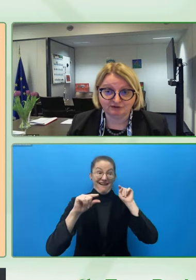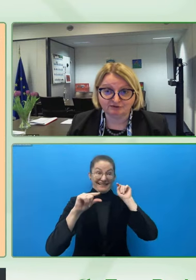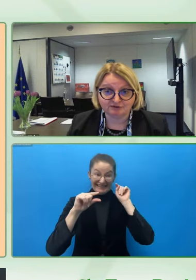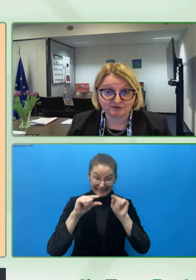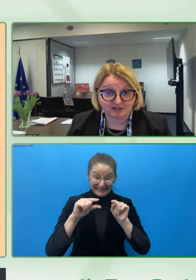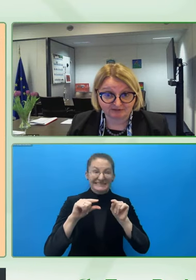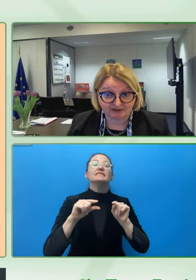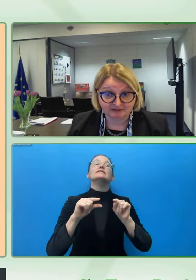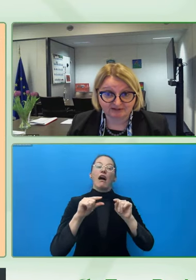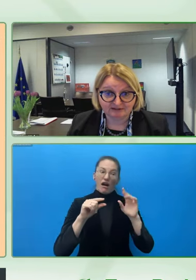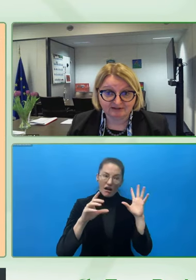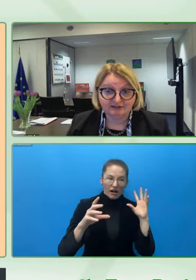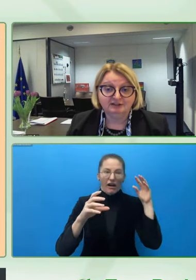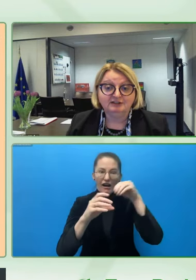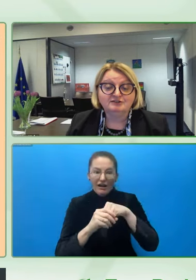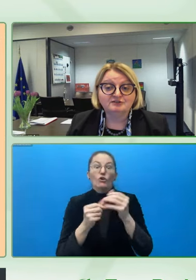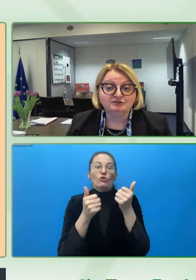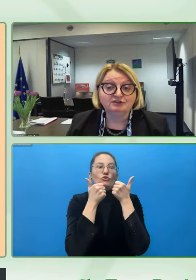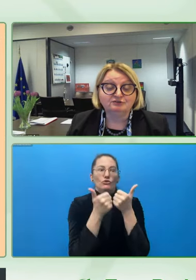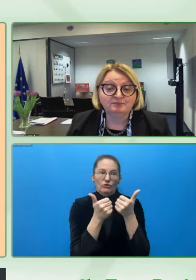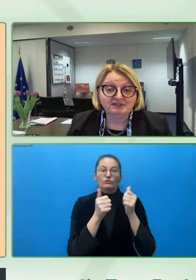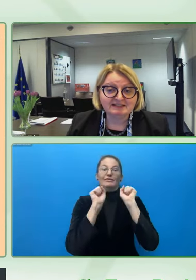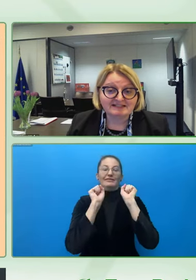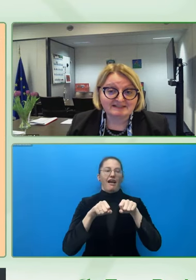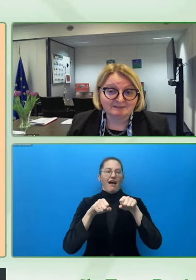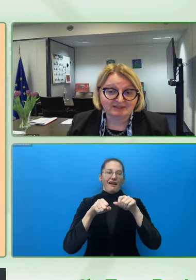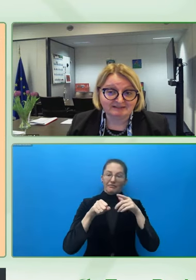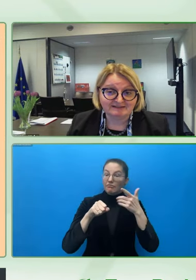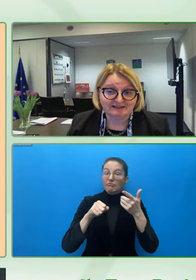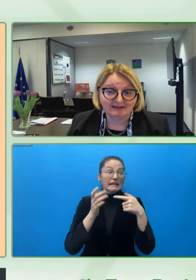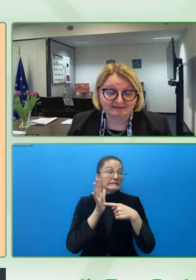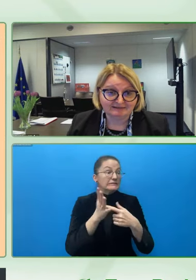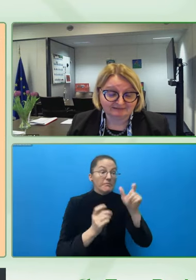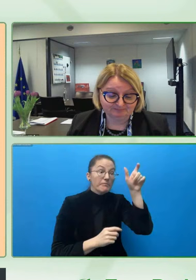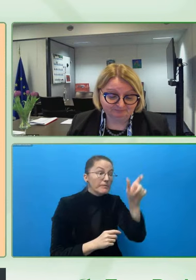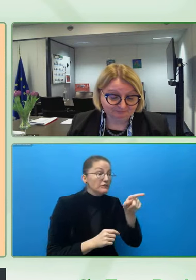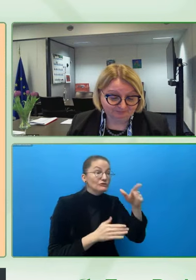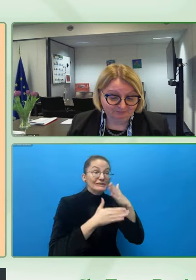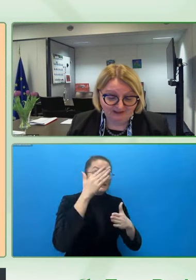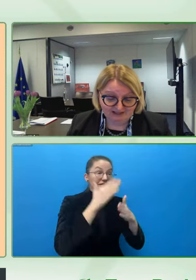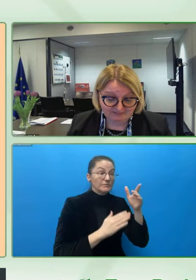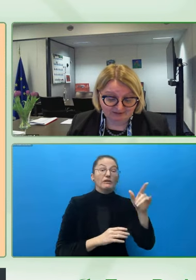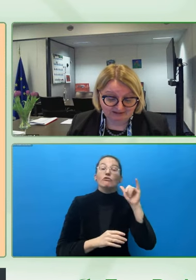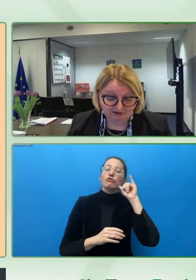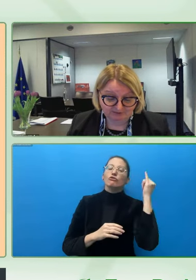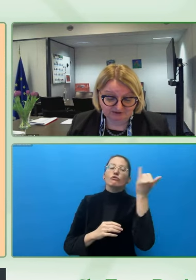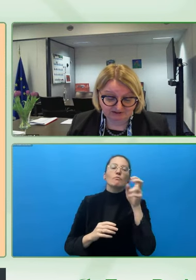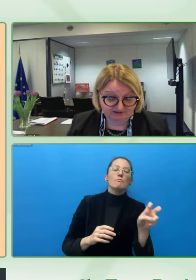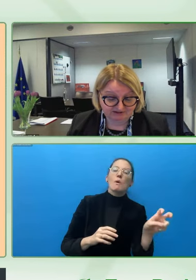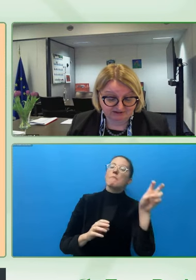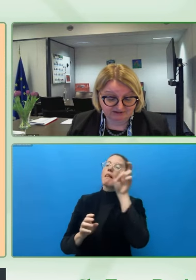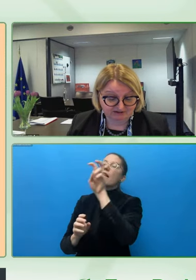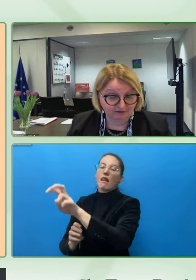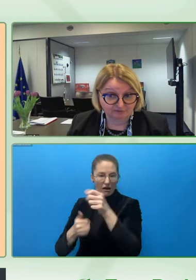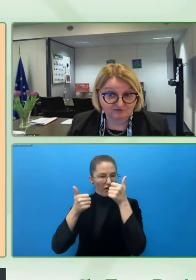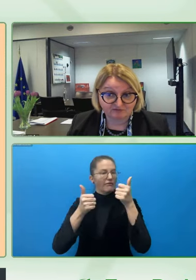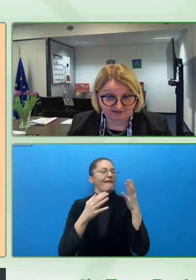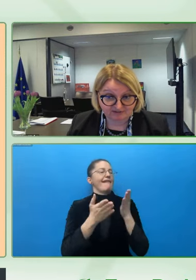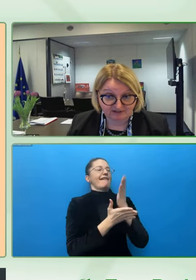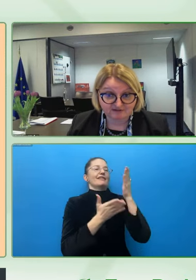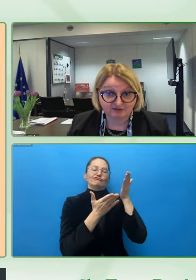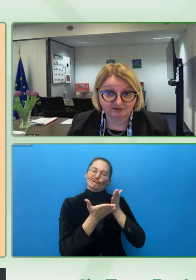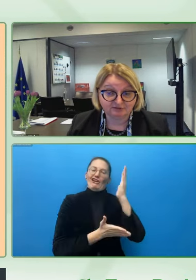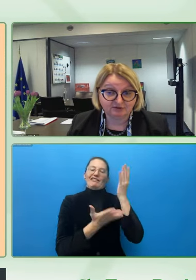when moving or traveling. So, the European Accessibility Act has been adopted